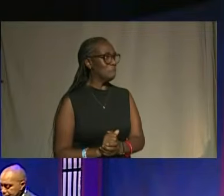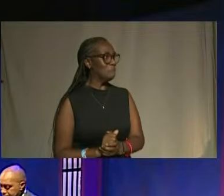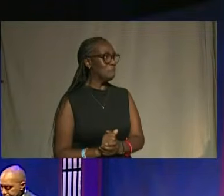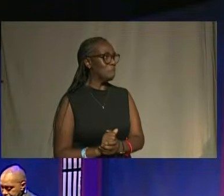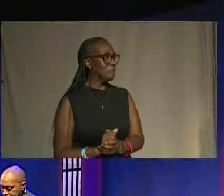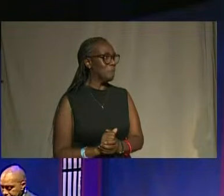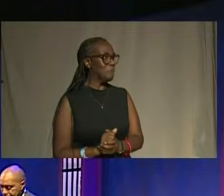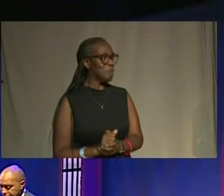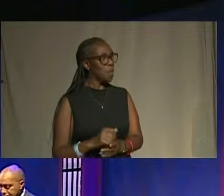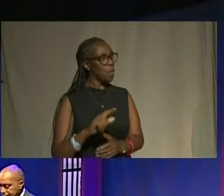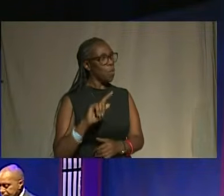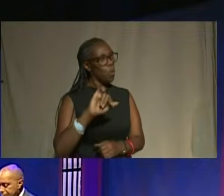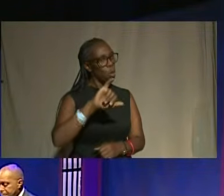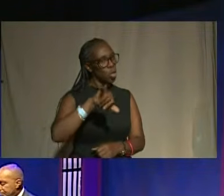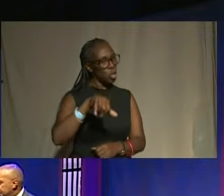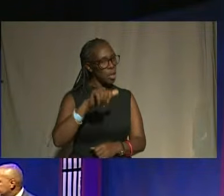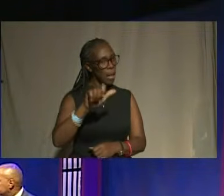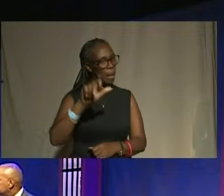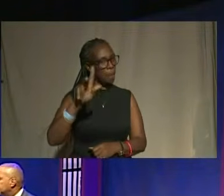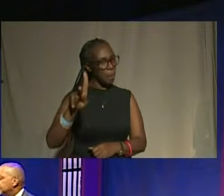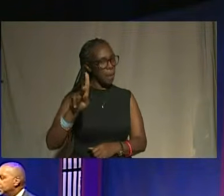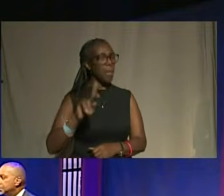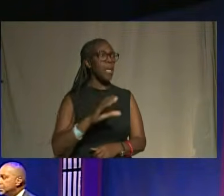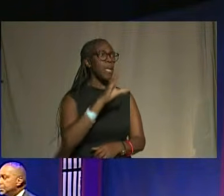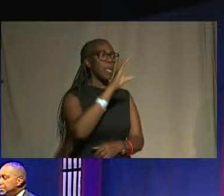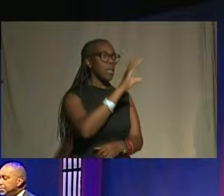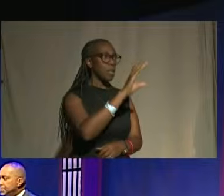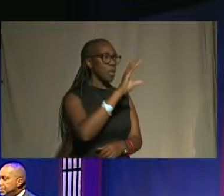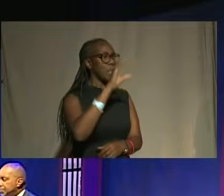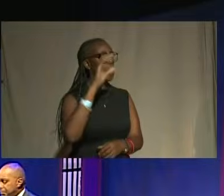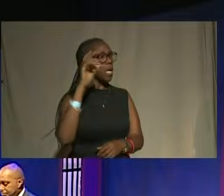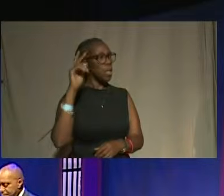And for the JLP, Chris Tufton.